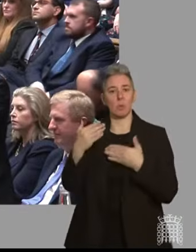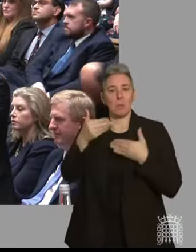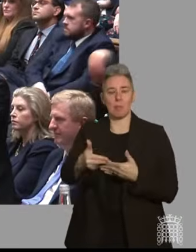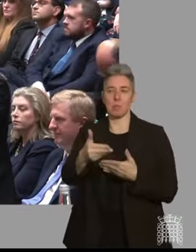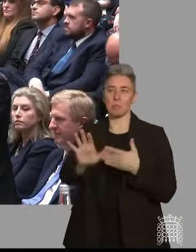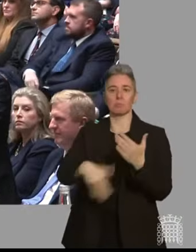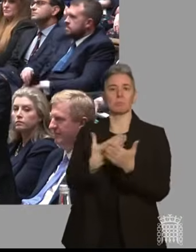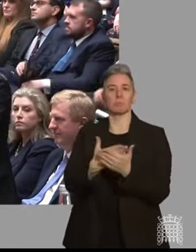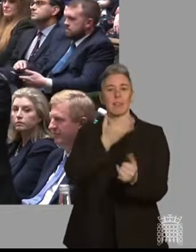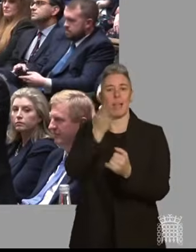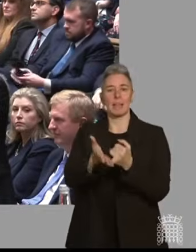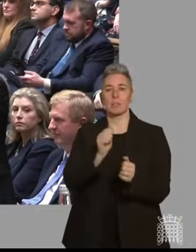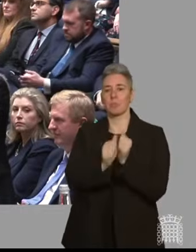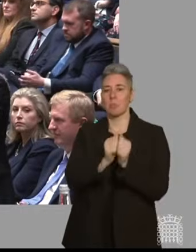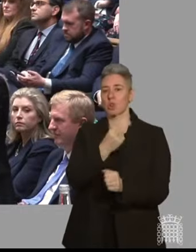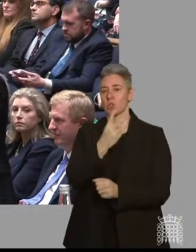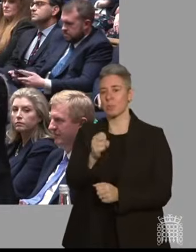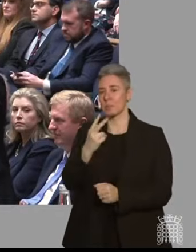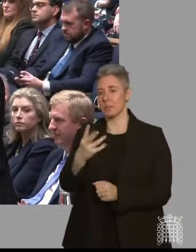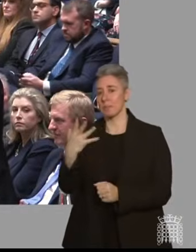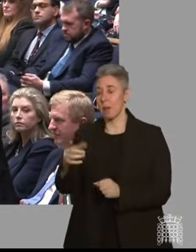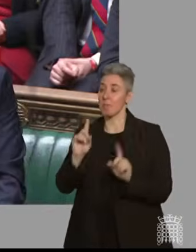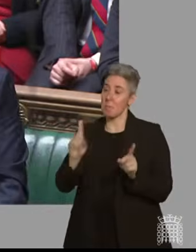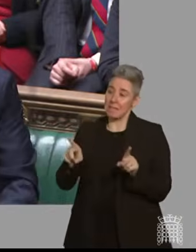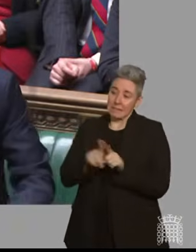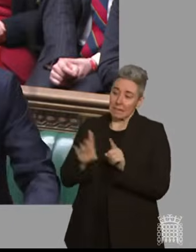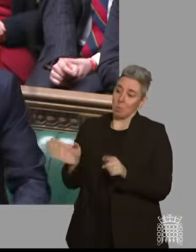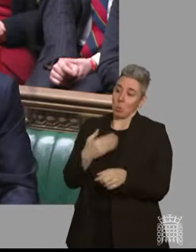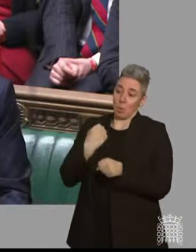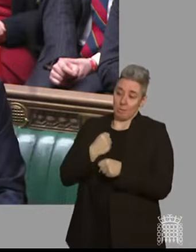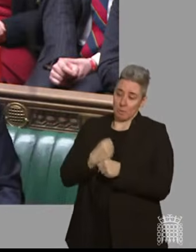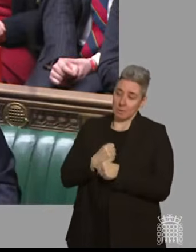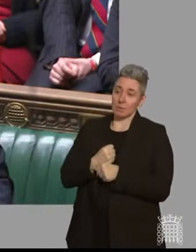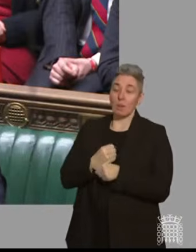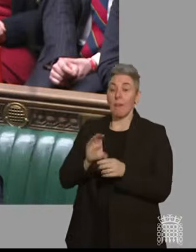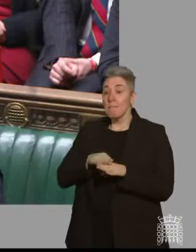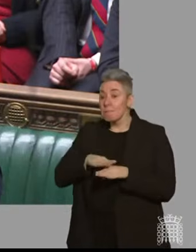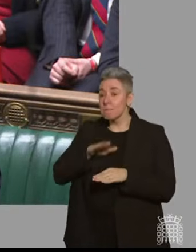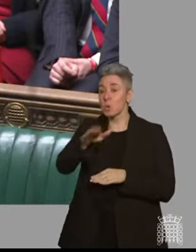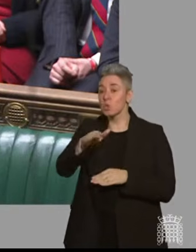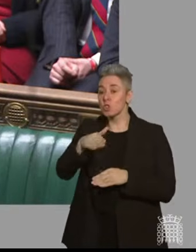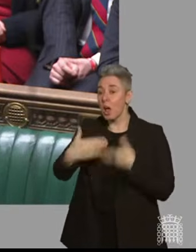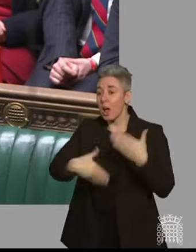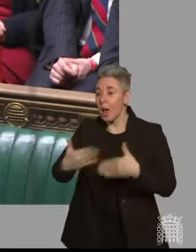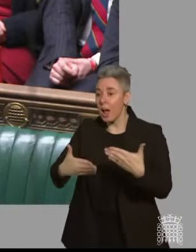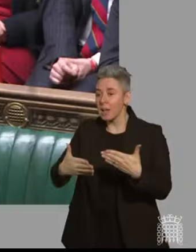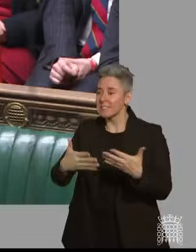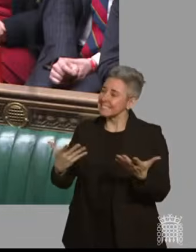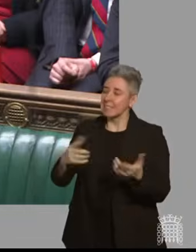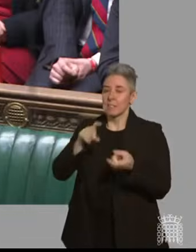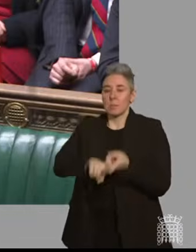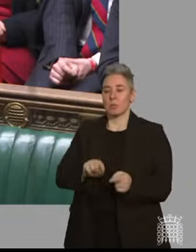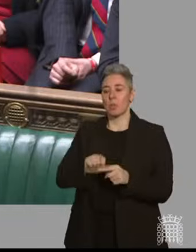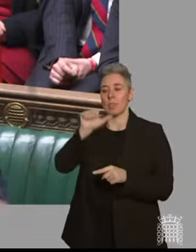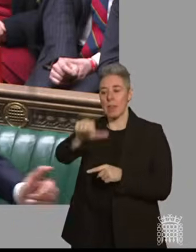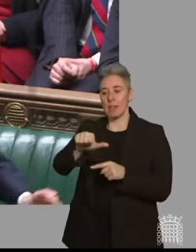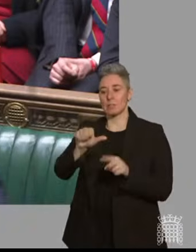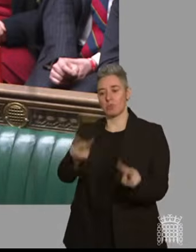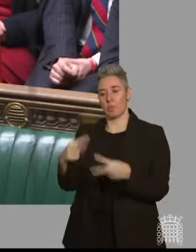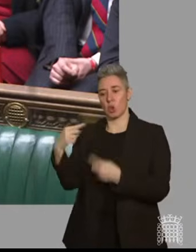funding, decisions regarding the future of the fund are a matter for the next spending review, but I can assure him that we remain committed to an ambitious levelling up